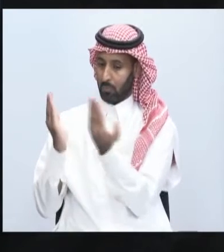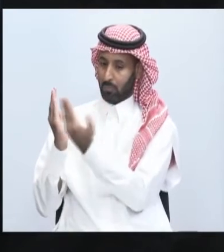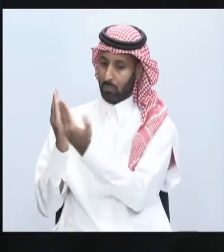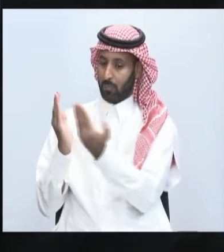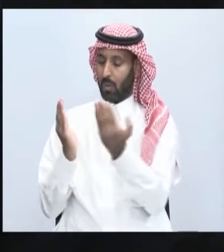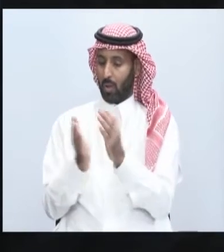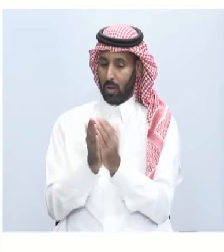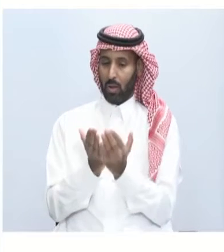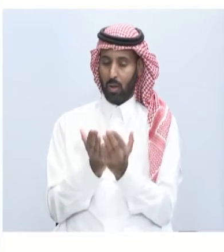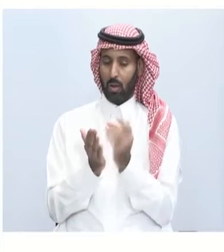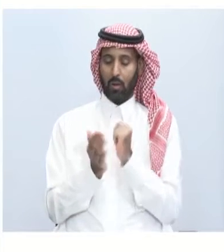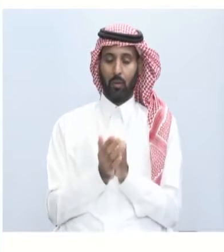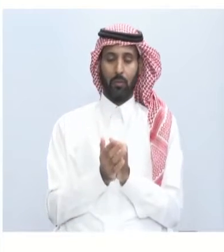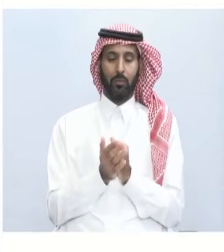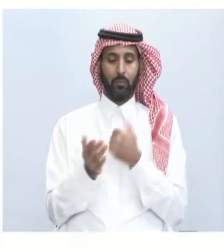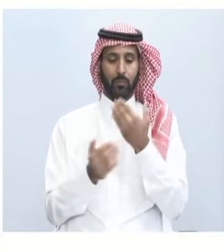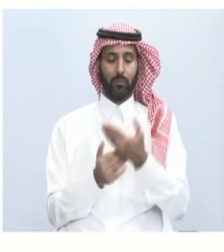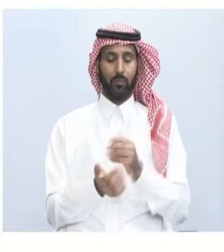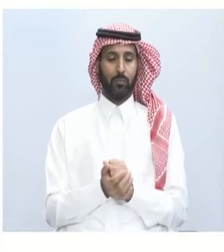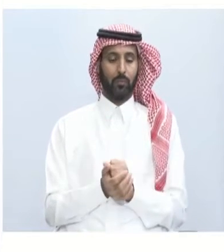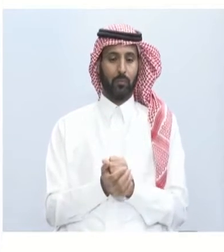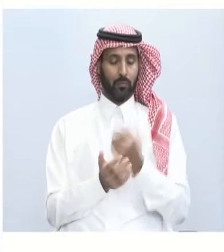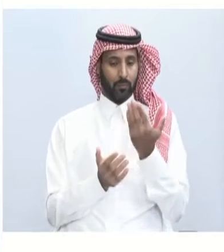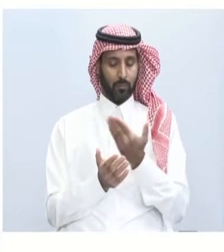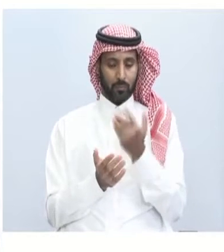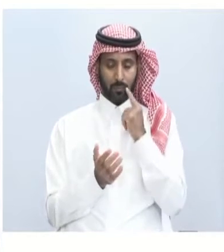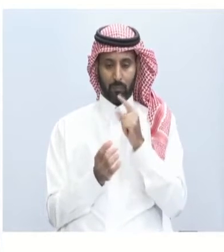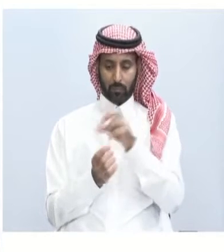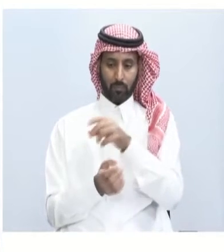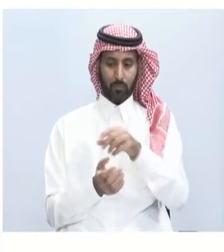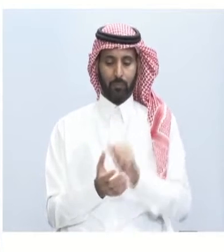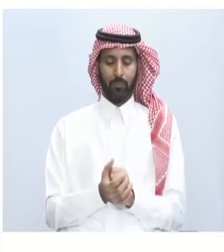books. So let's continue and read the other objects.